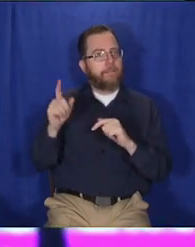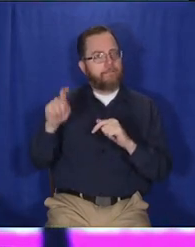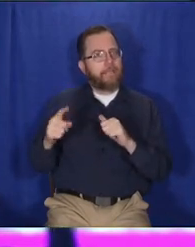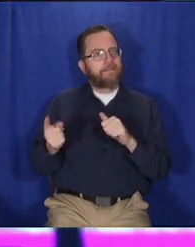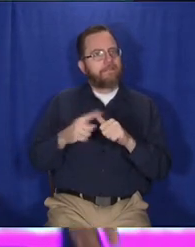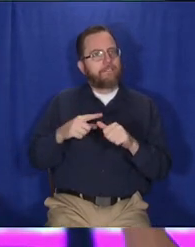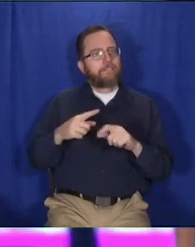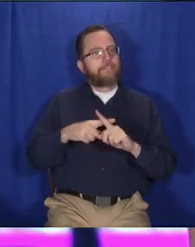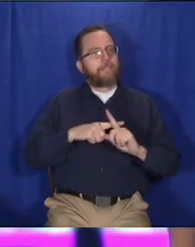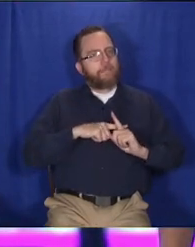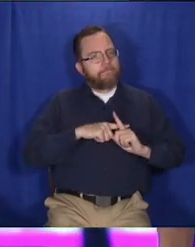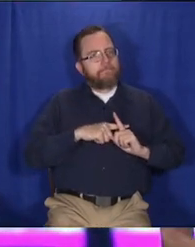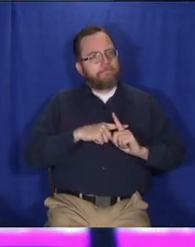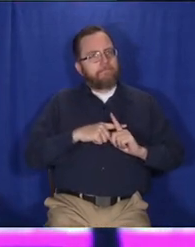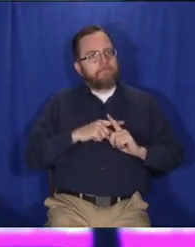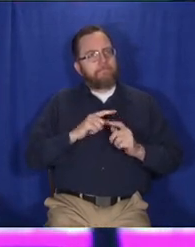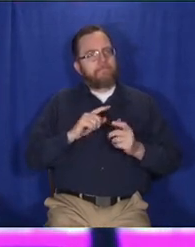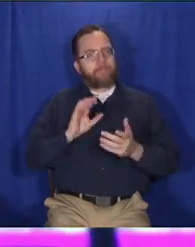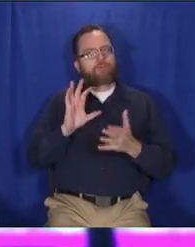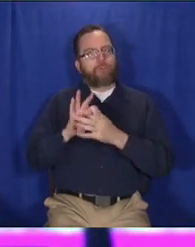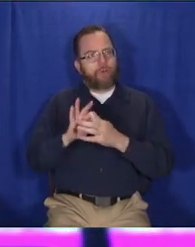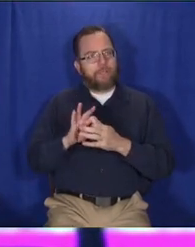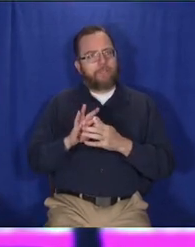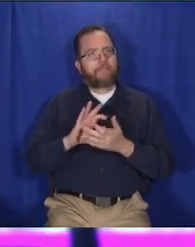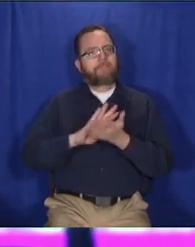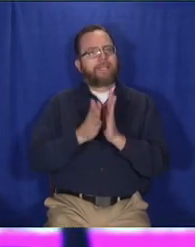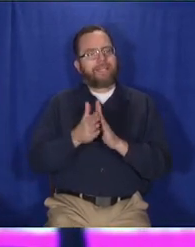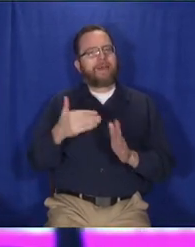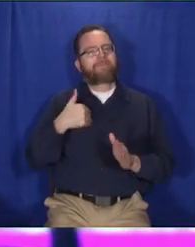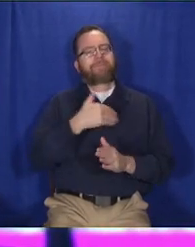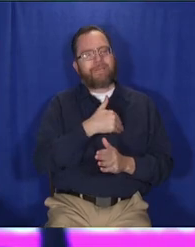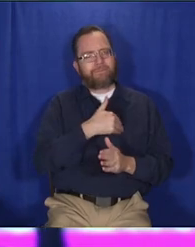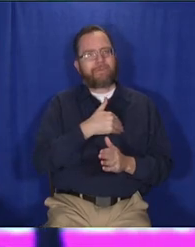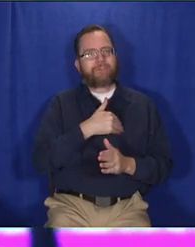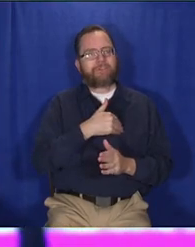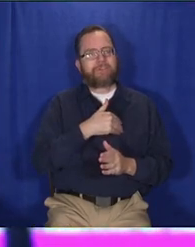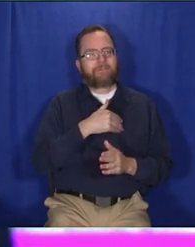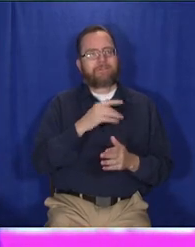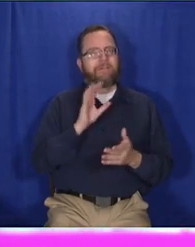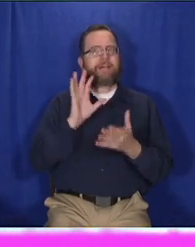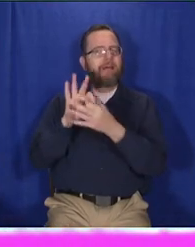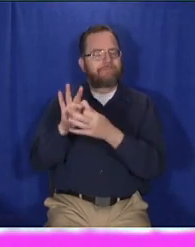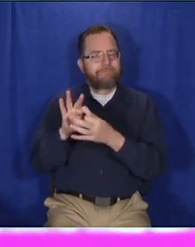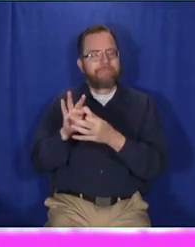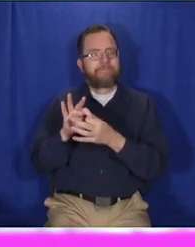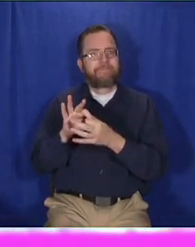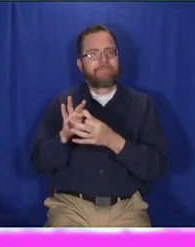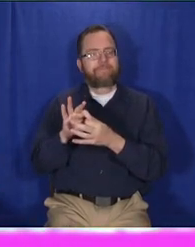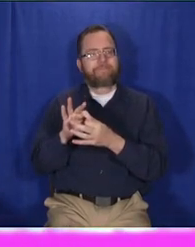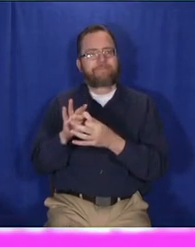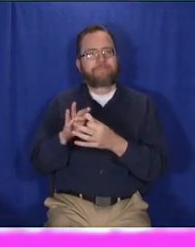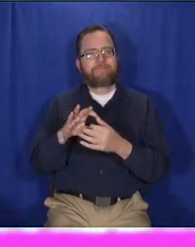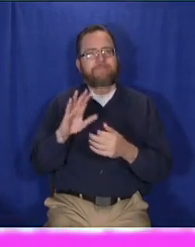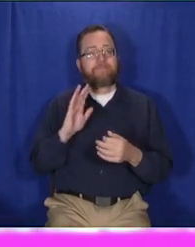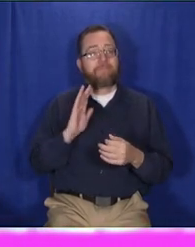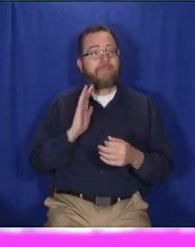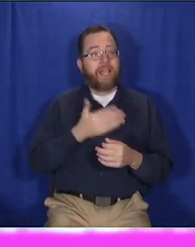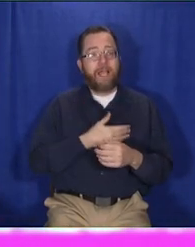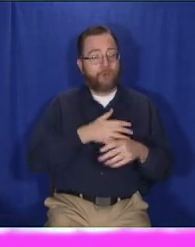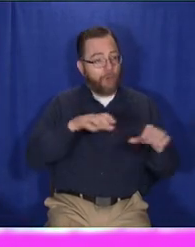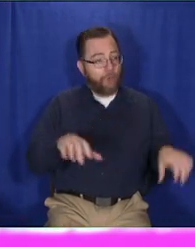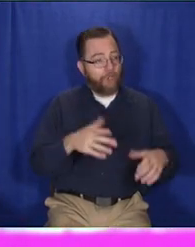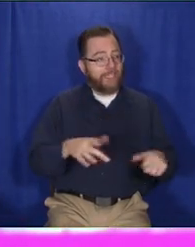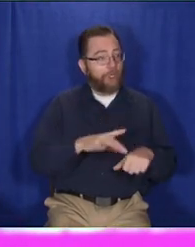have perfect righteousness to offer God. We are morally bankrupt in the eyes of God because even our best works are